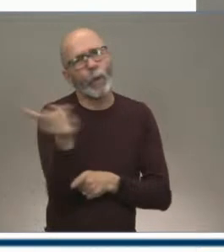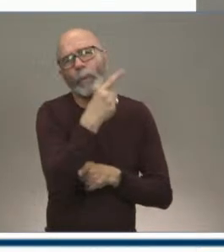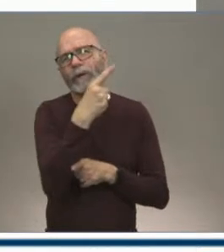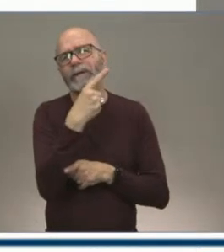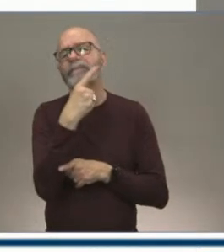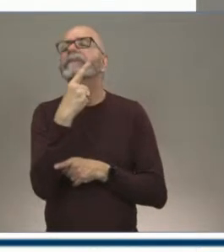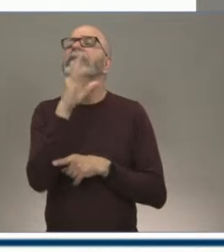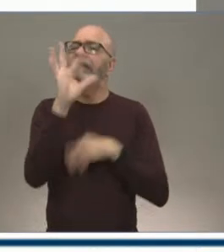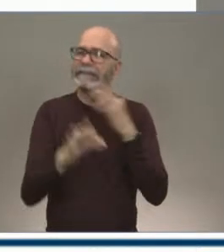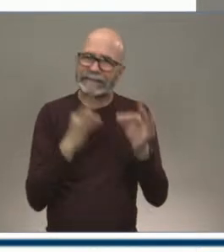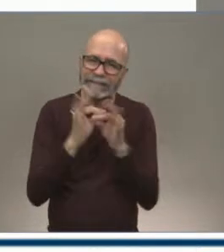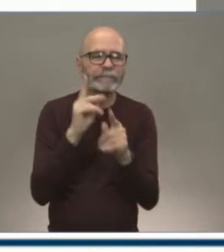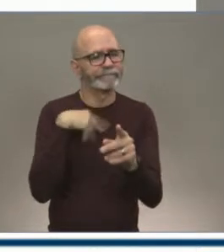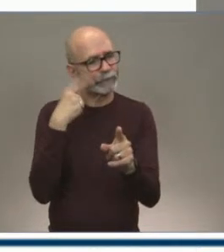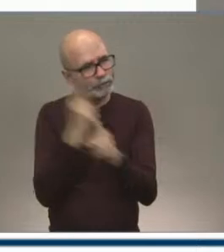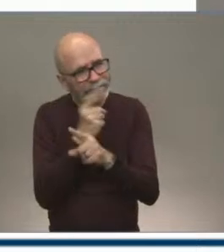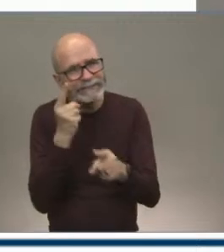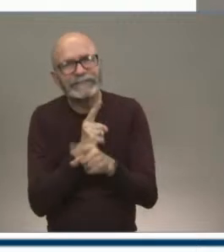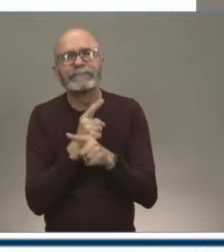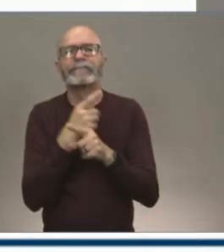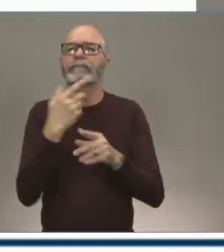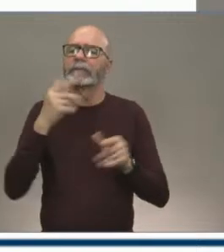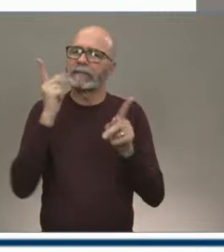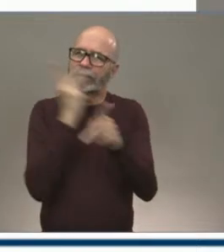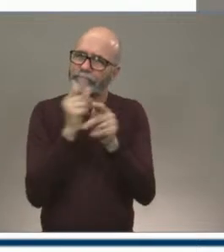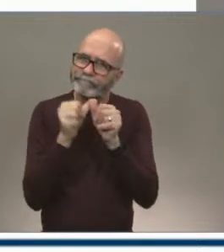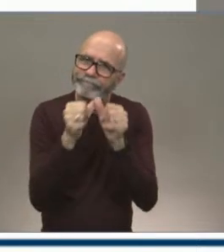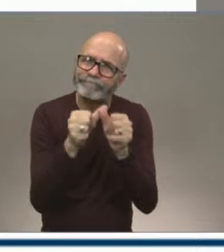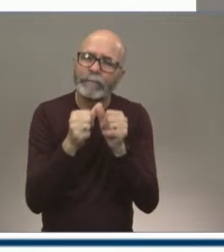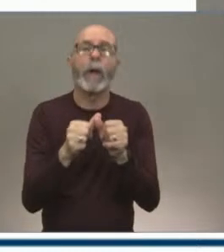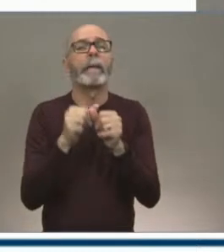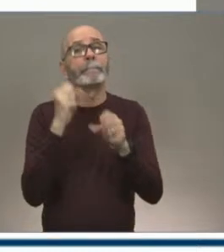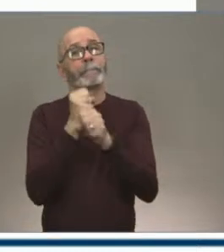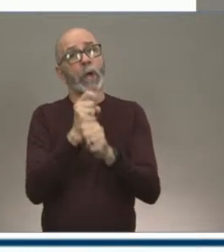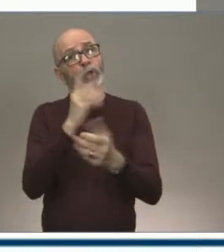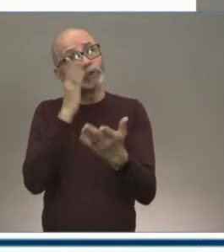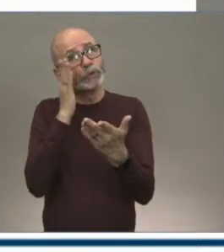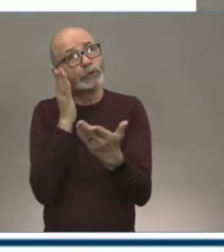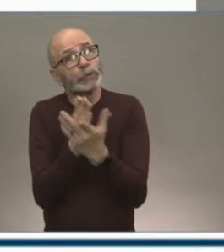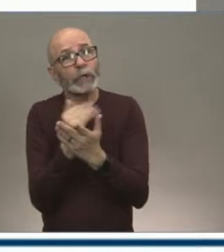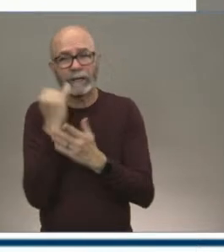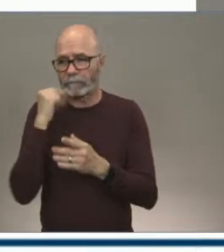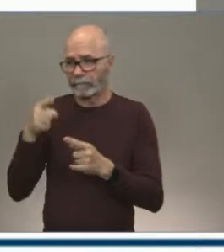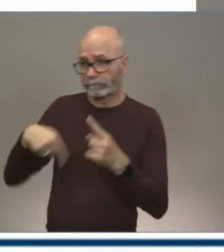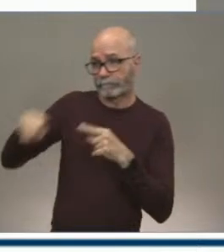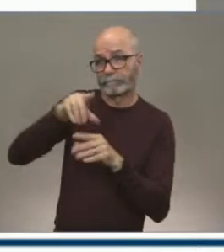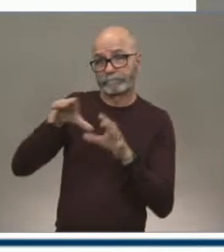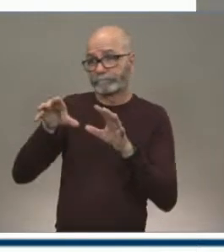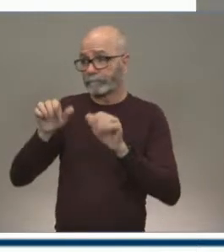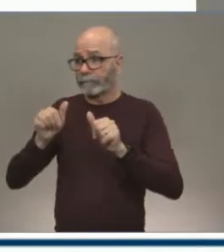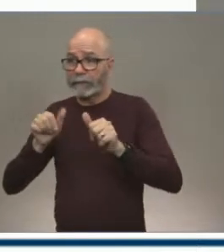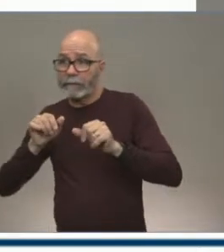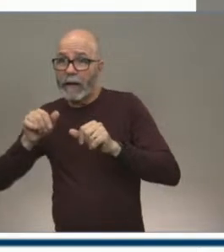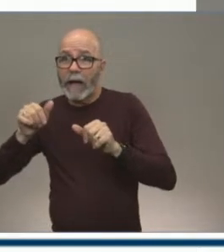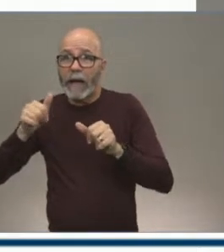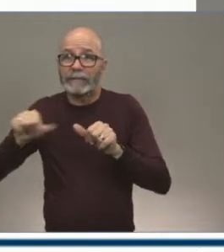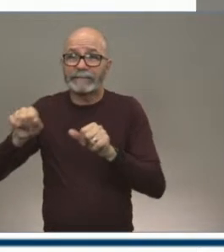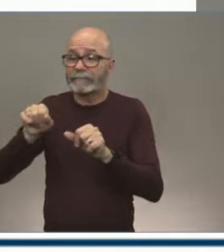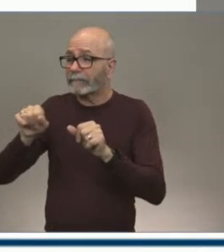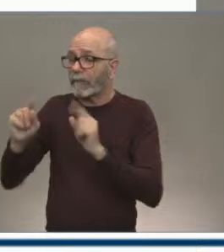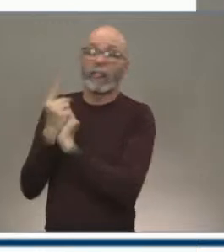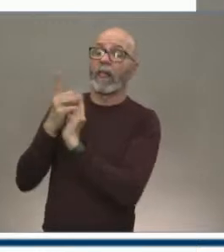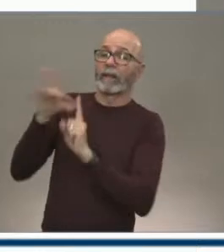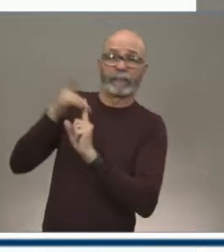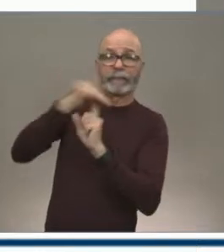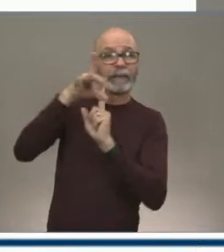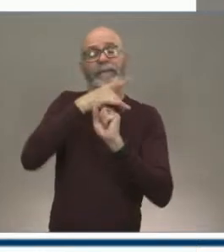is a very important way for us to stay out ahead of the virus or detect any spread in our communities very early on. And